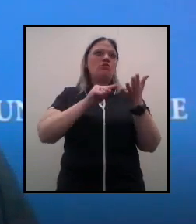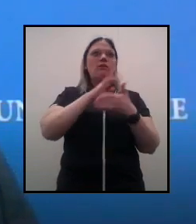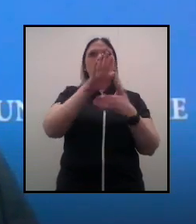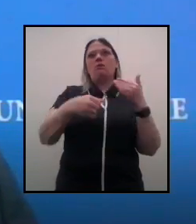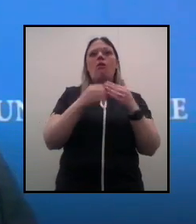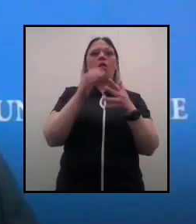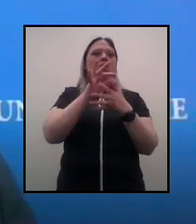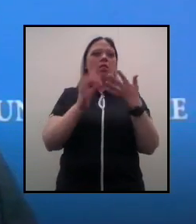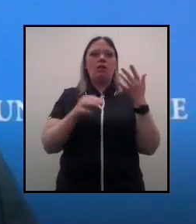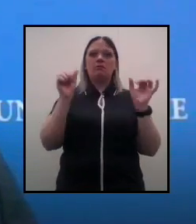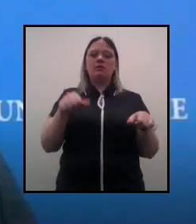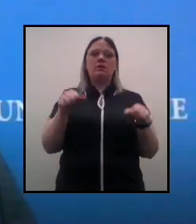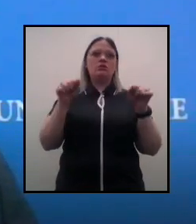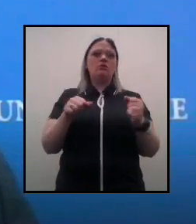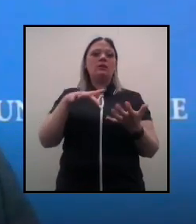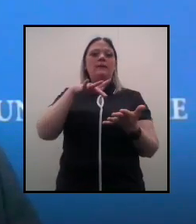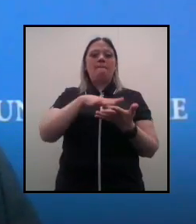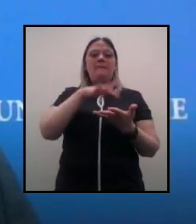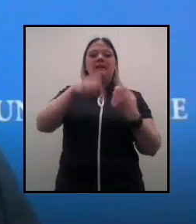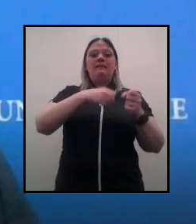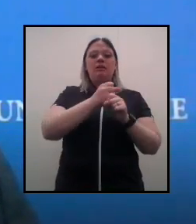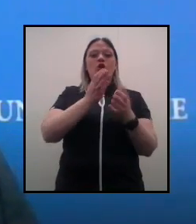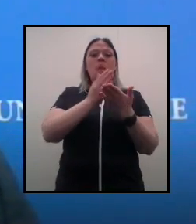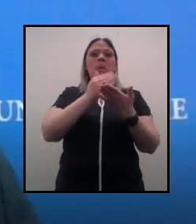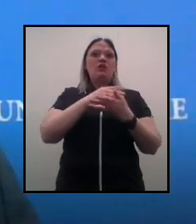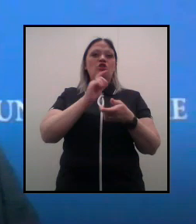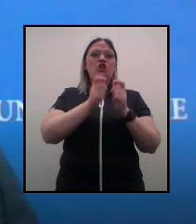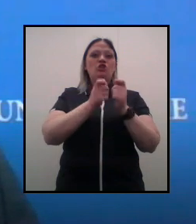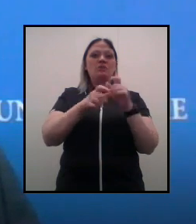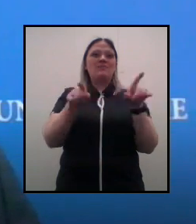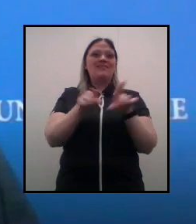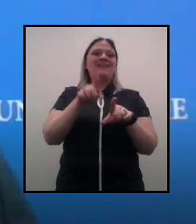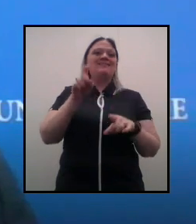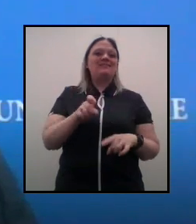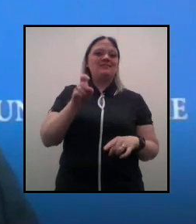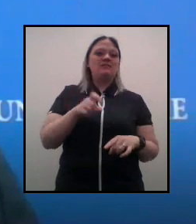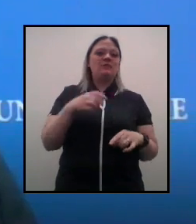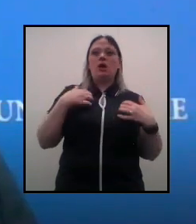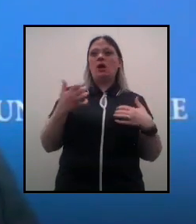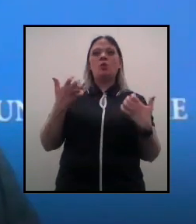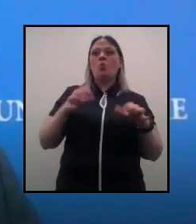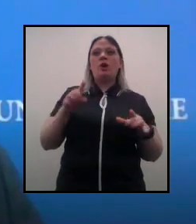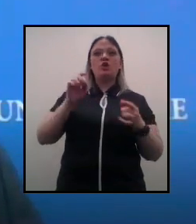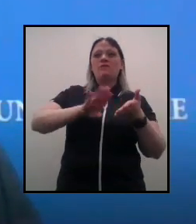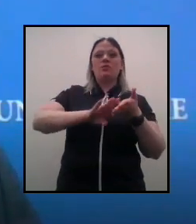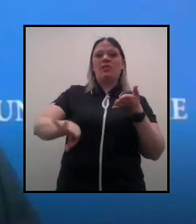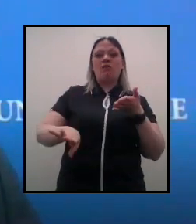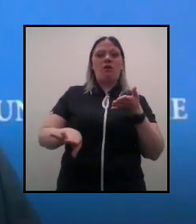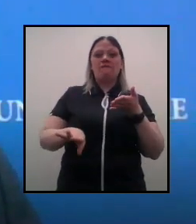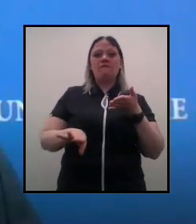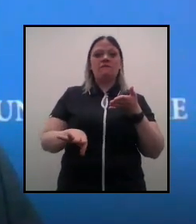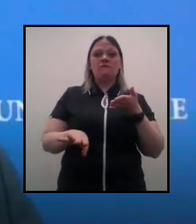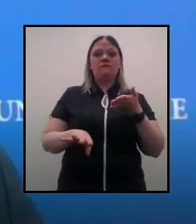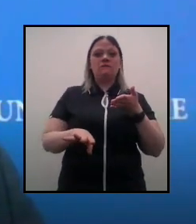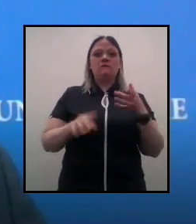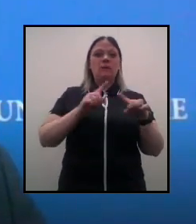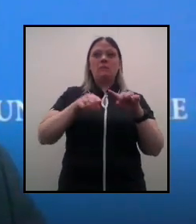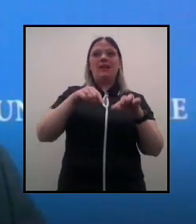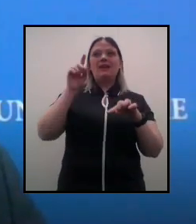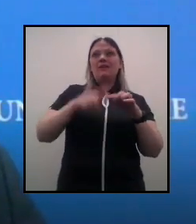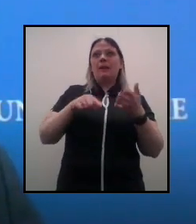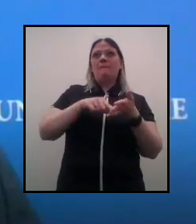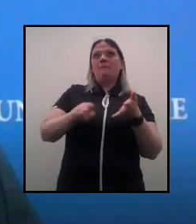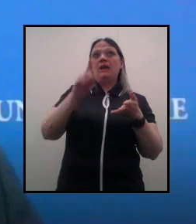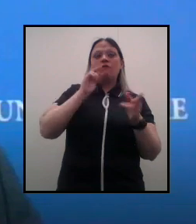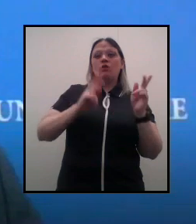measures, including potential mid-year budget adjustments as necessary. I do not want to have to lay anyone off, but I can't pay for people